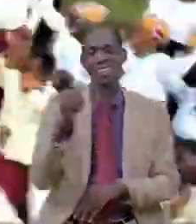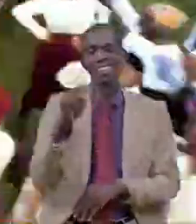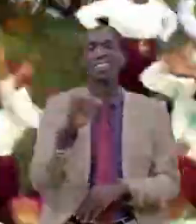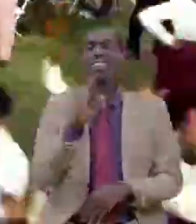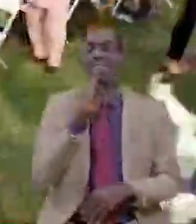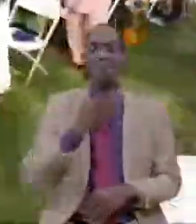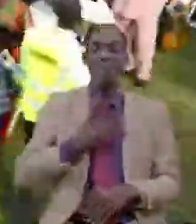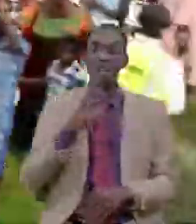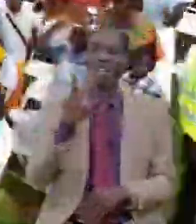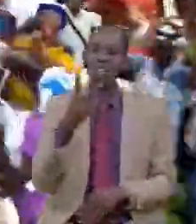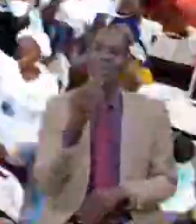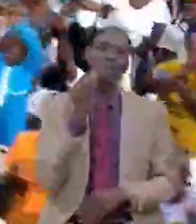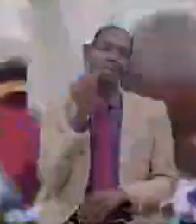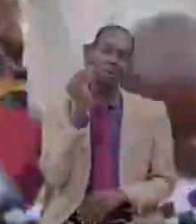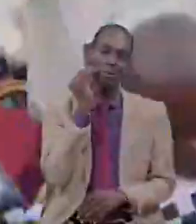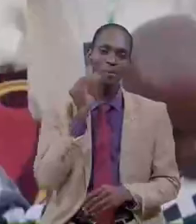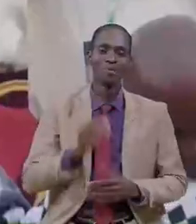home. I